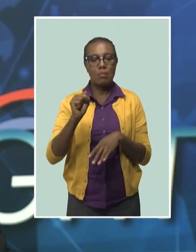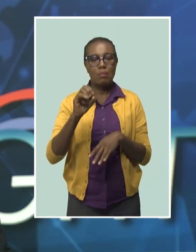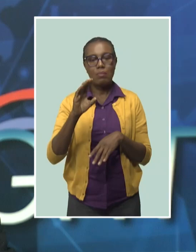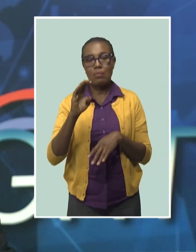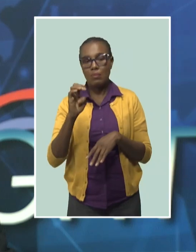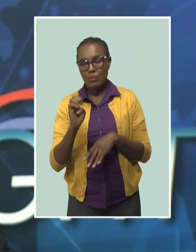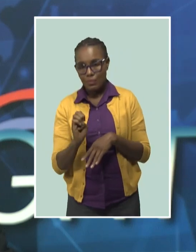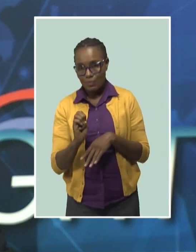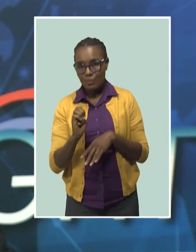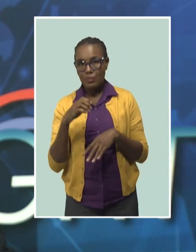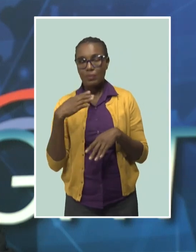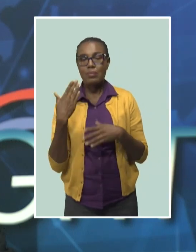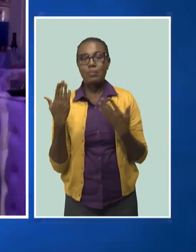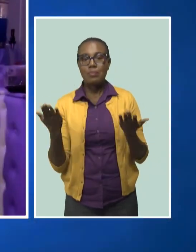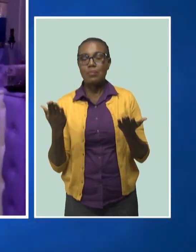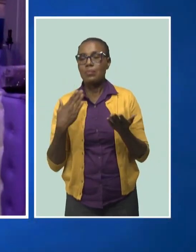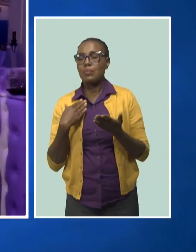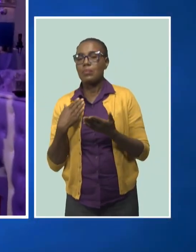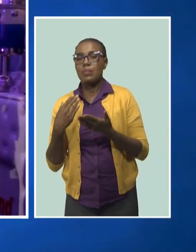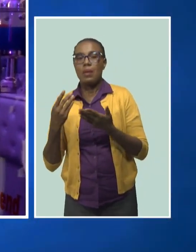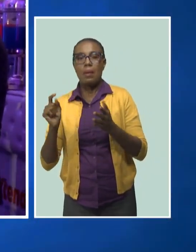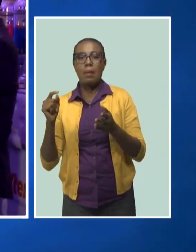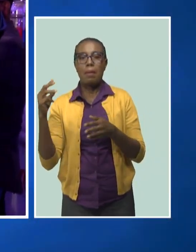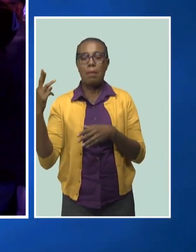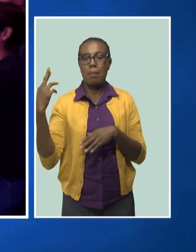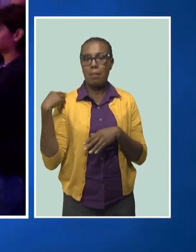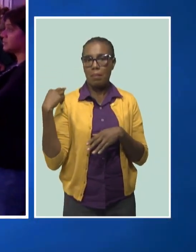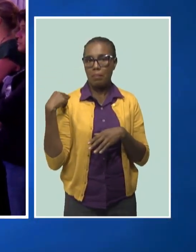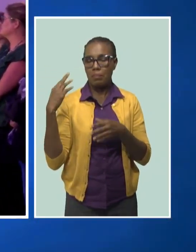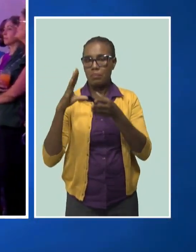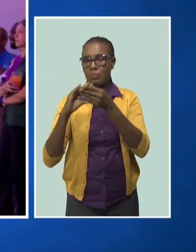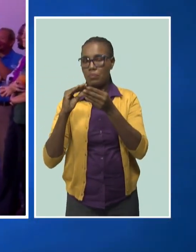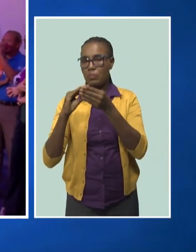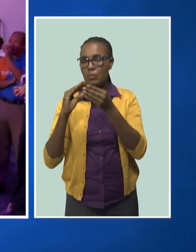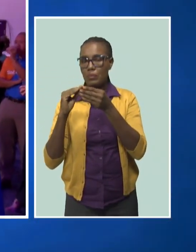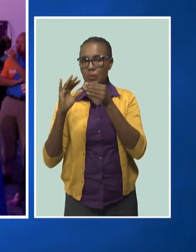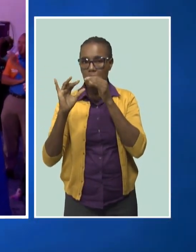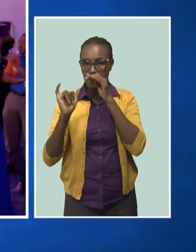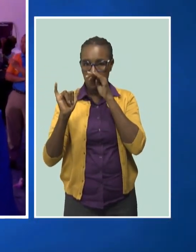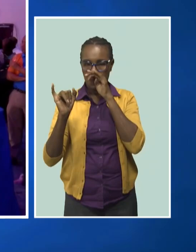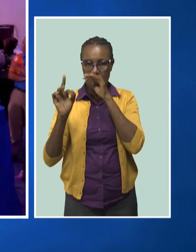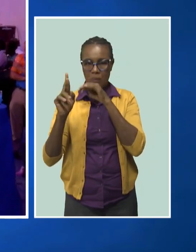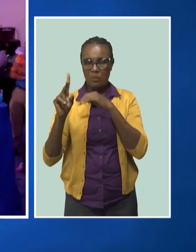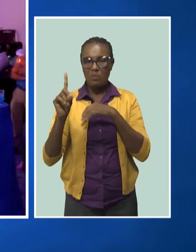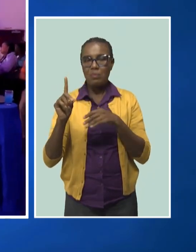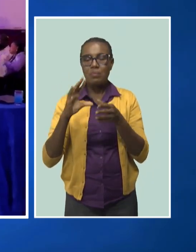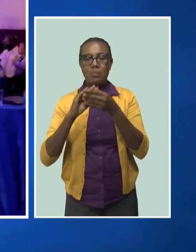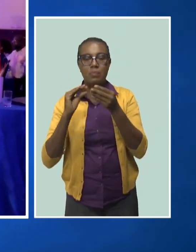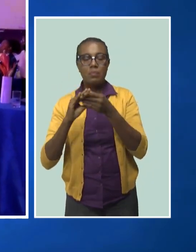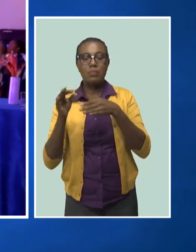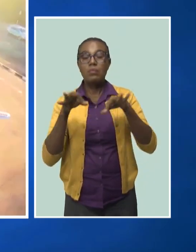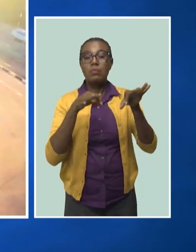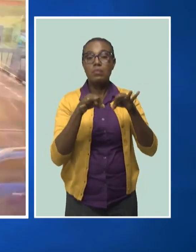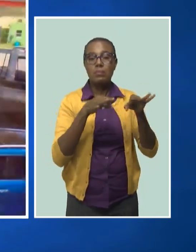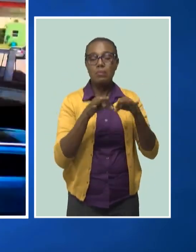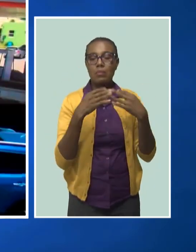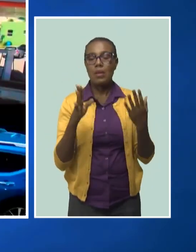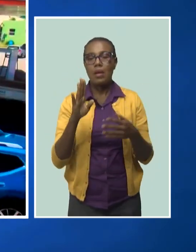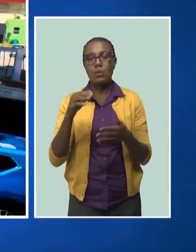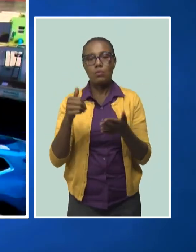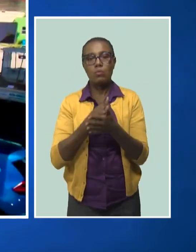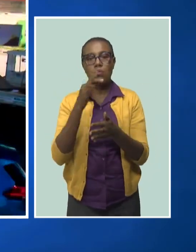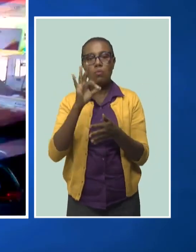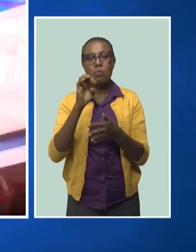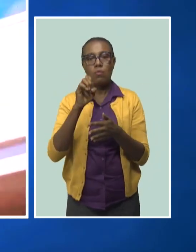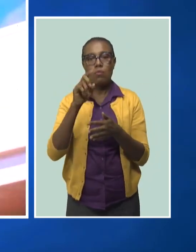Centre. Regional Manager Marketing Roisin Yard told specially invited guests the new fuel is designed for better